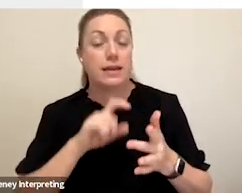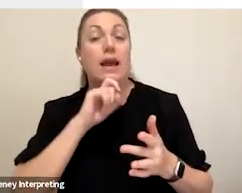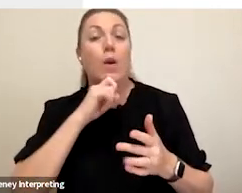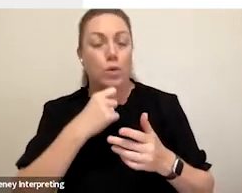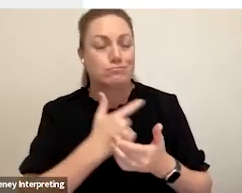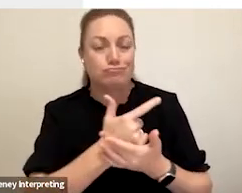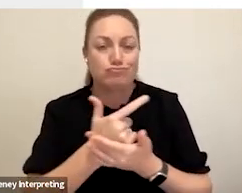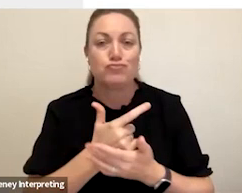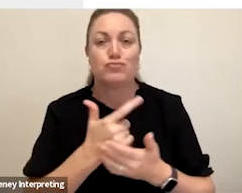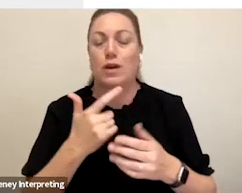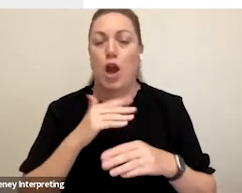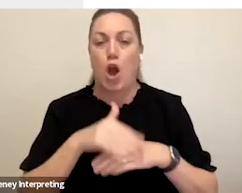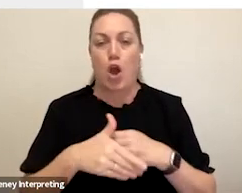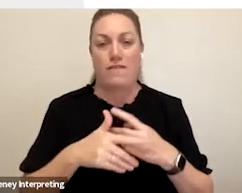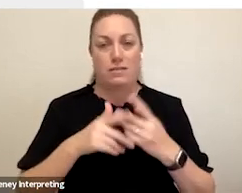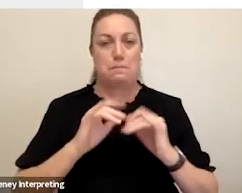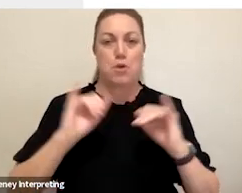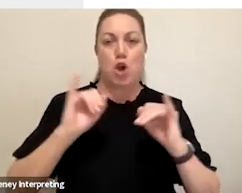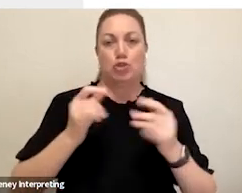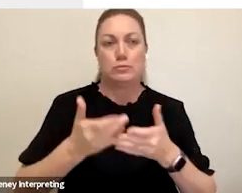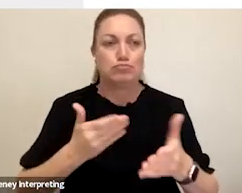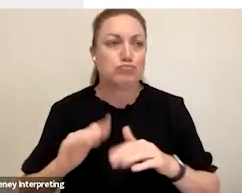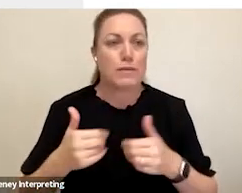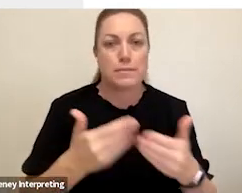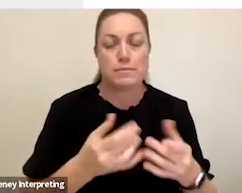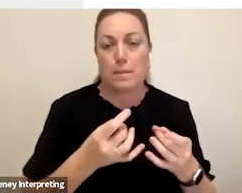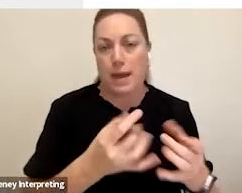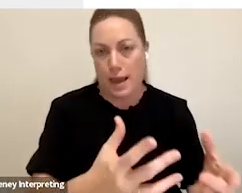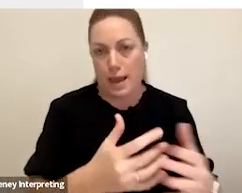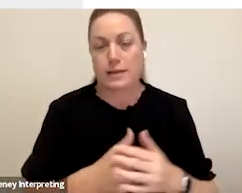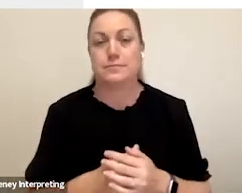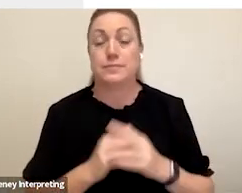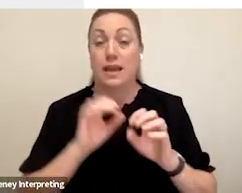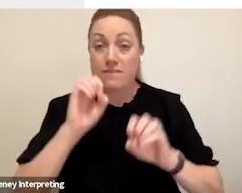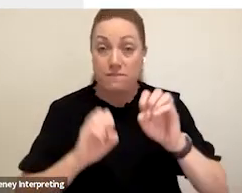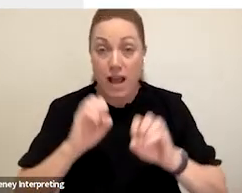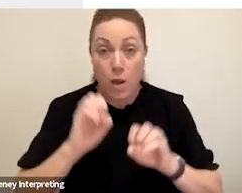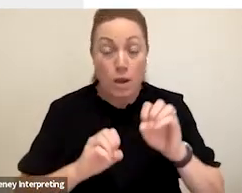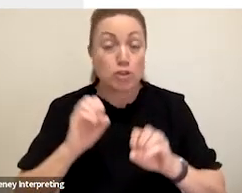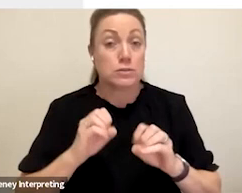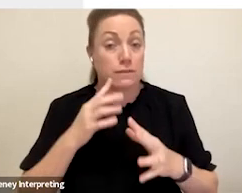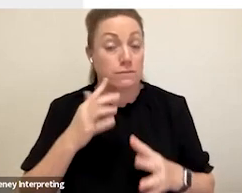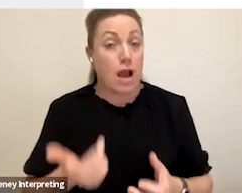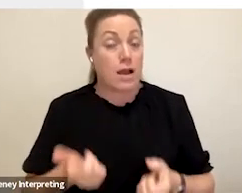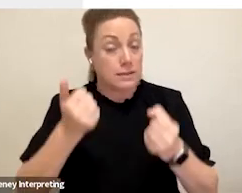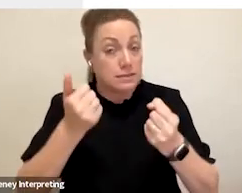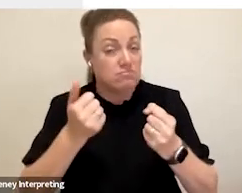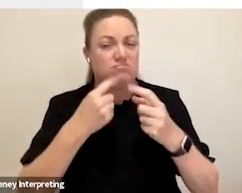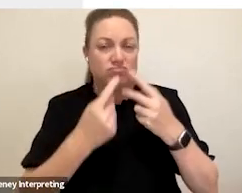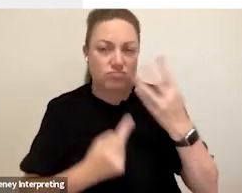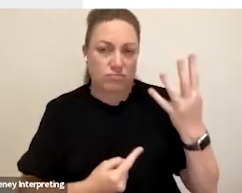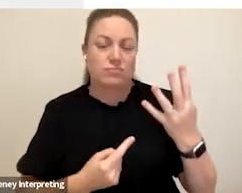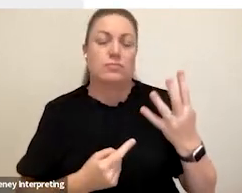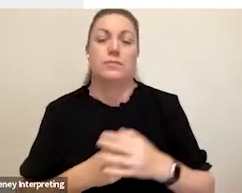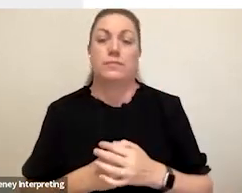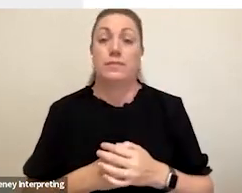emergency preparedness certificate program and our early evaluation findings, which are really exciting to learn. In this